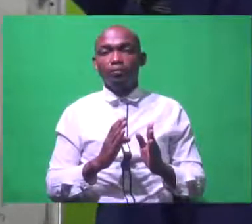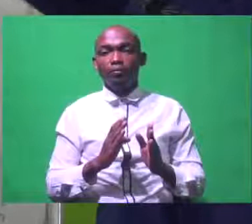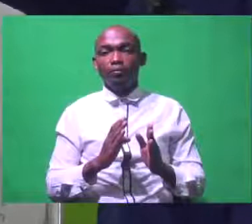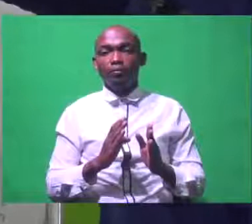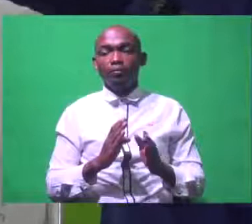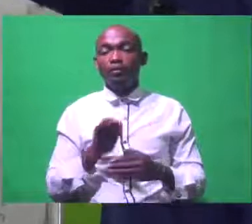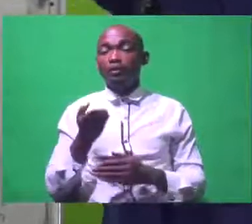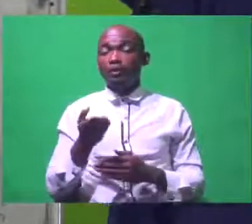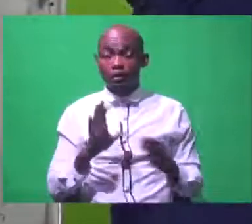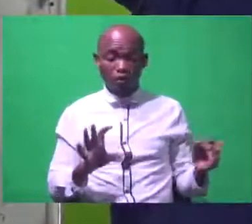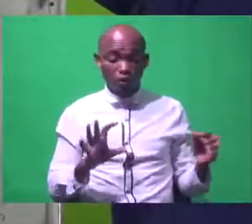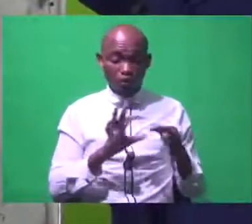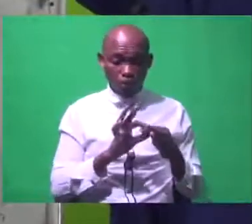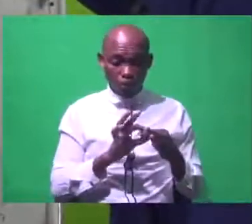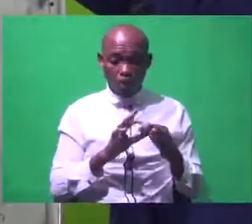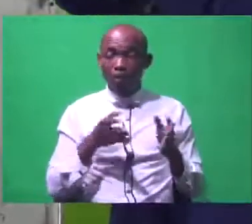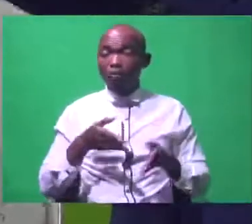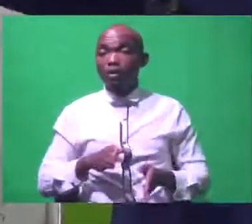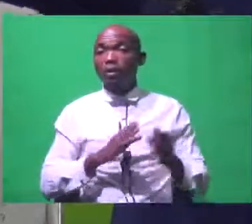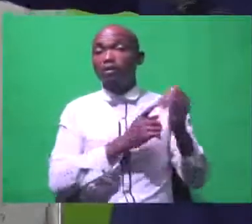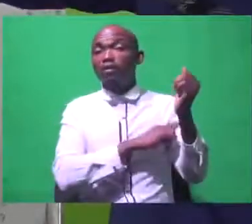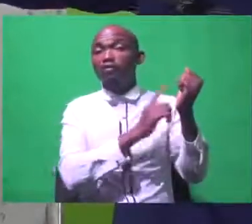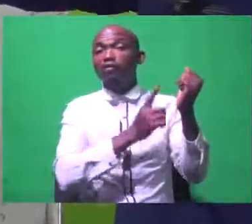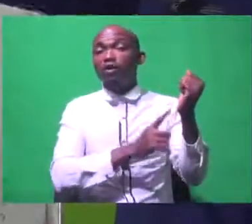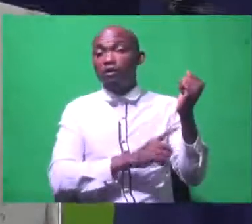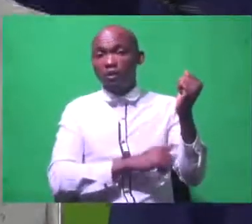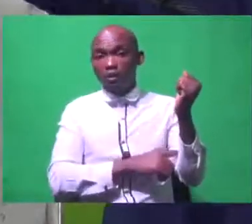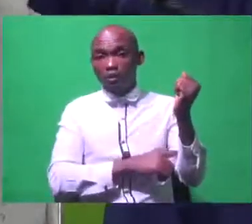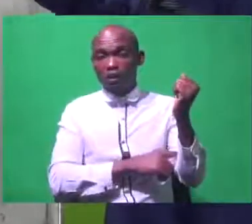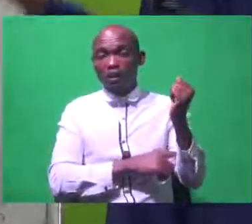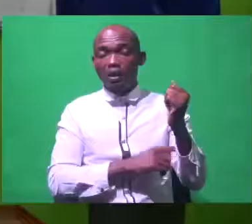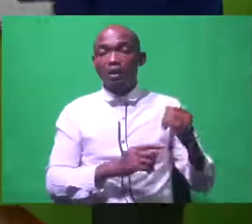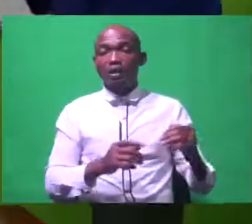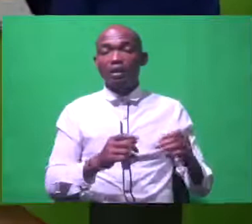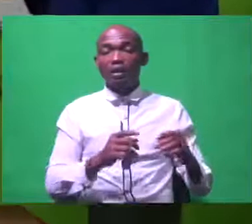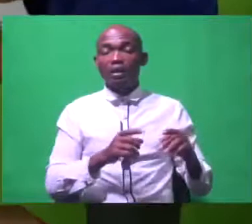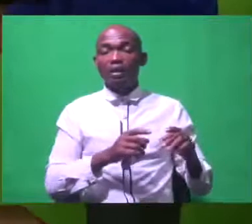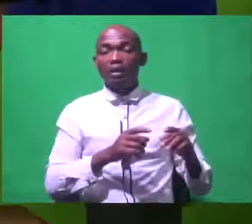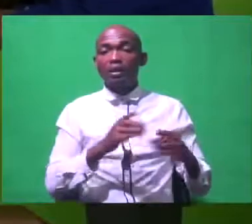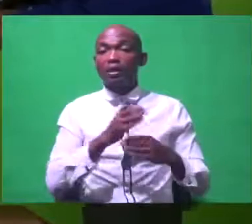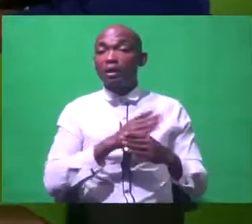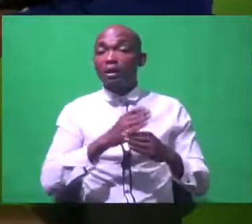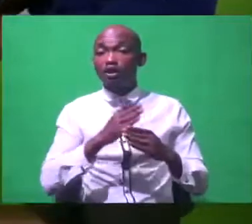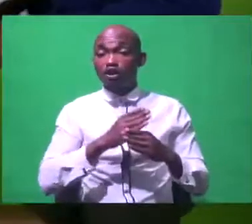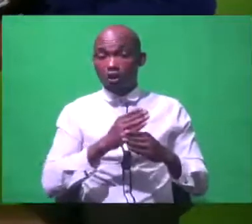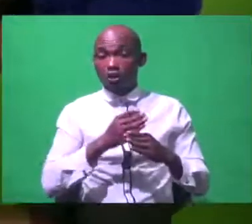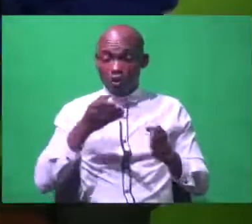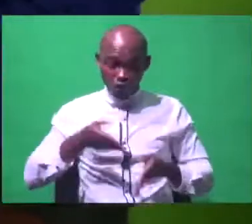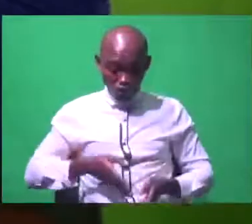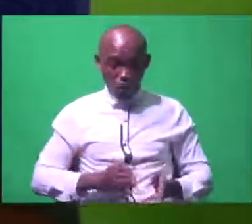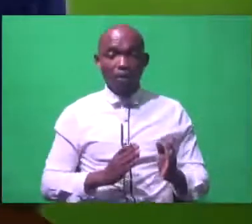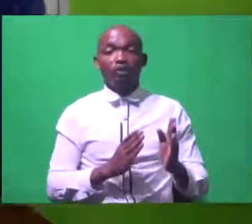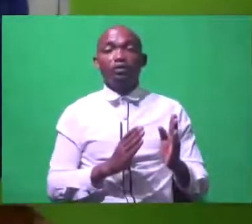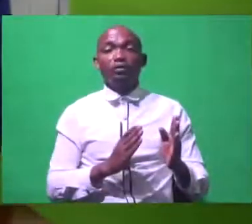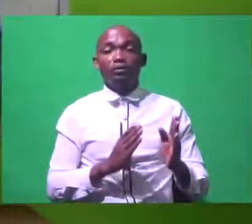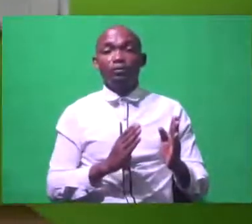the combination of productive forces and the relations of production.